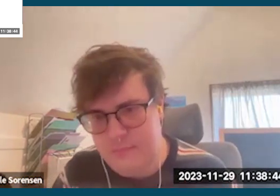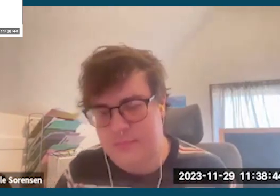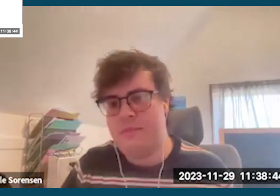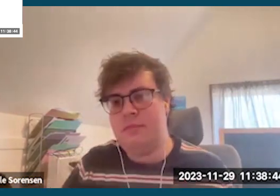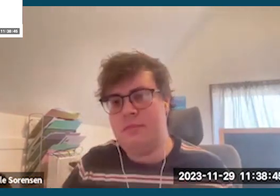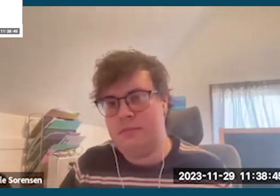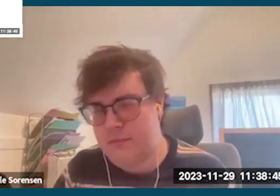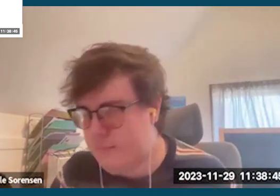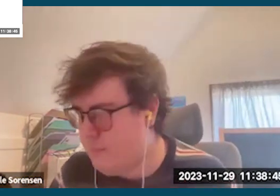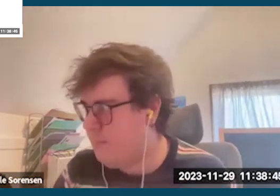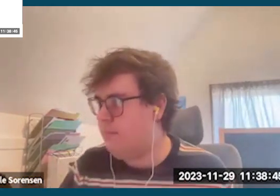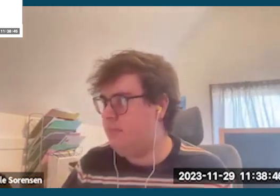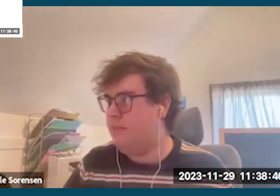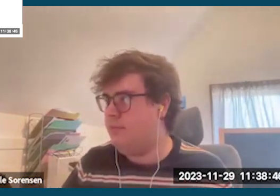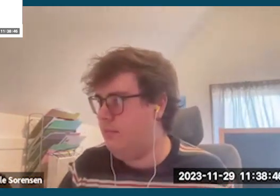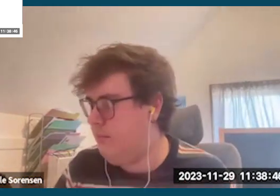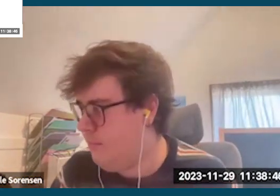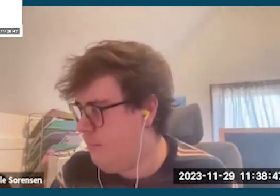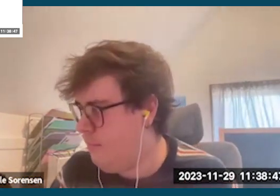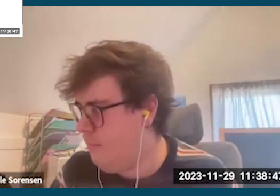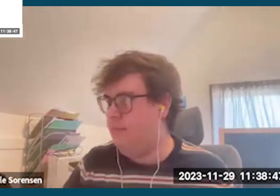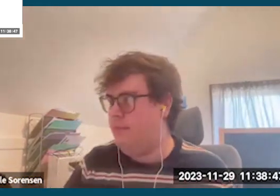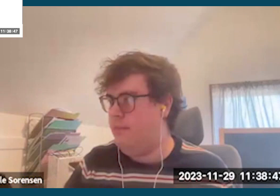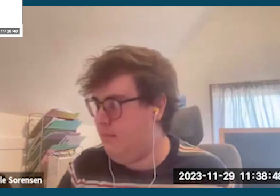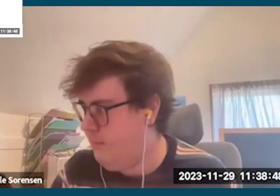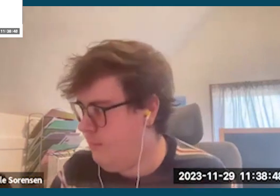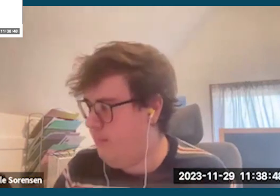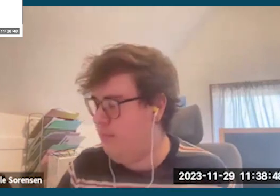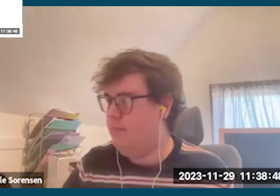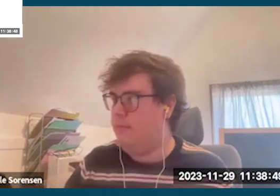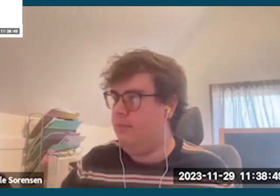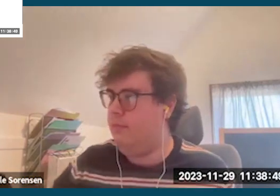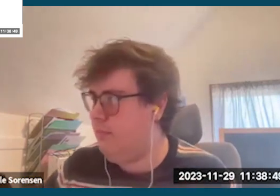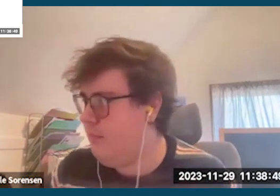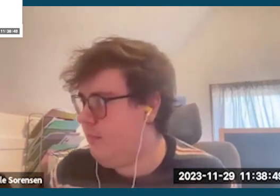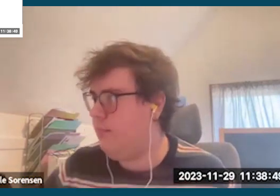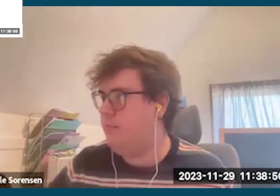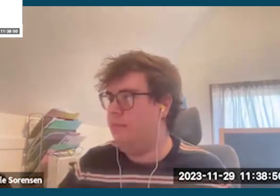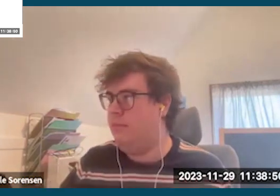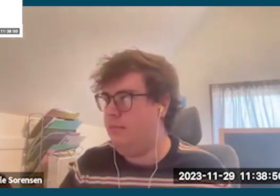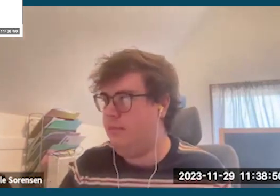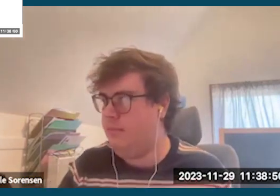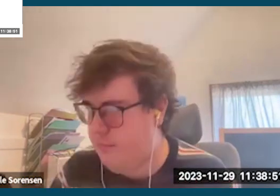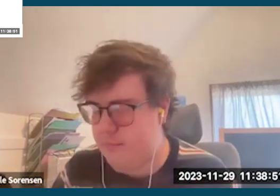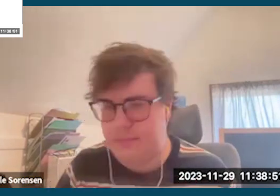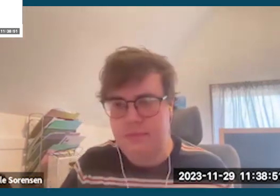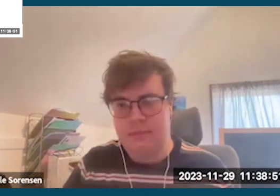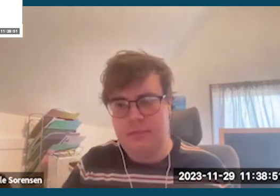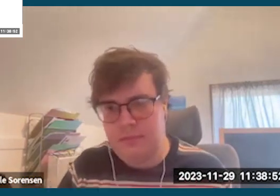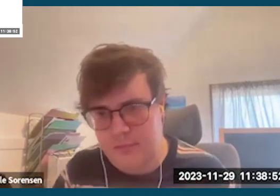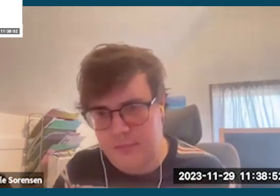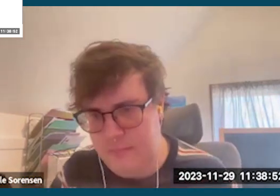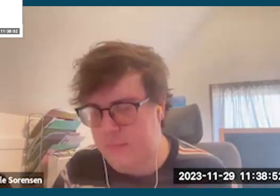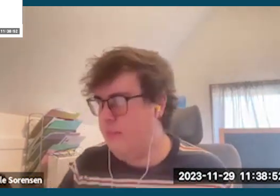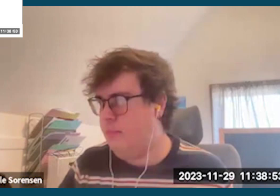my phone number to run through all the standard questions. But if they don't understand how a relay number works, they get